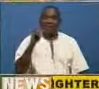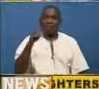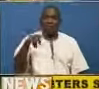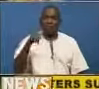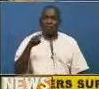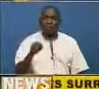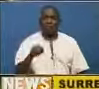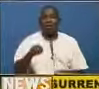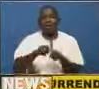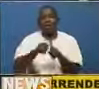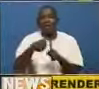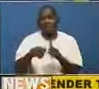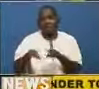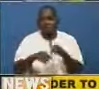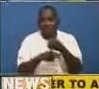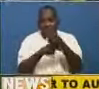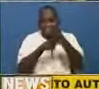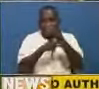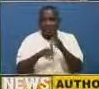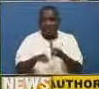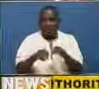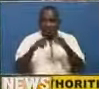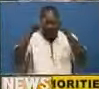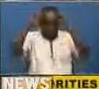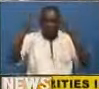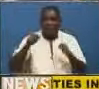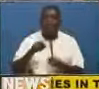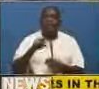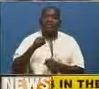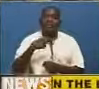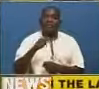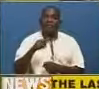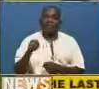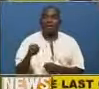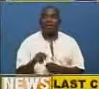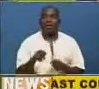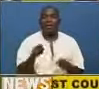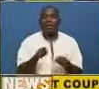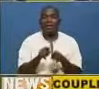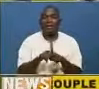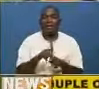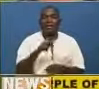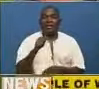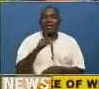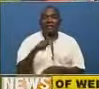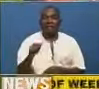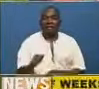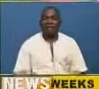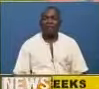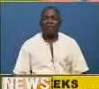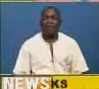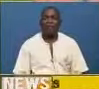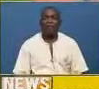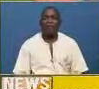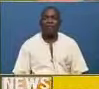Enimil, and acting president of the Shama Traditional Council, Nana Kwamena Rieno.